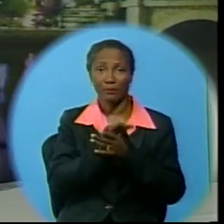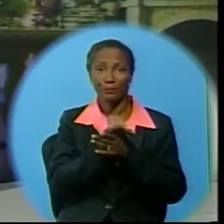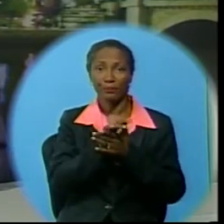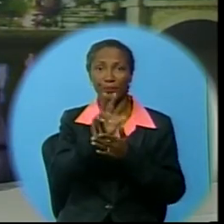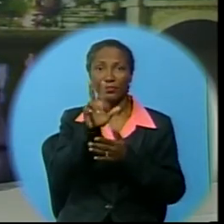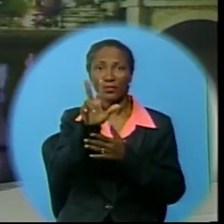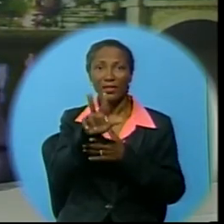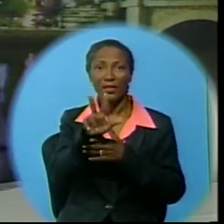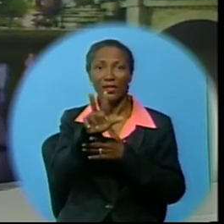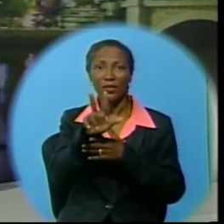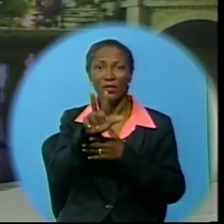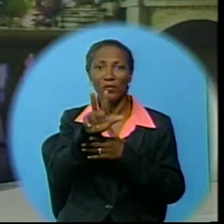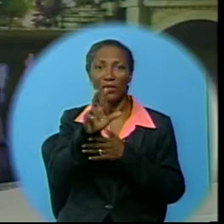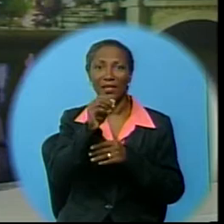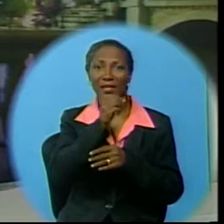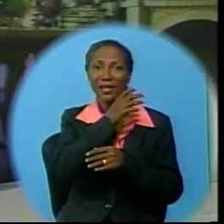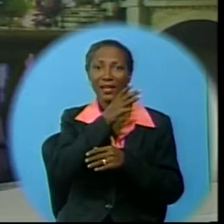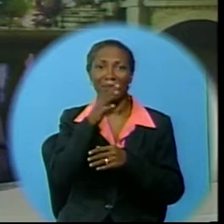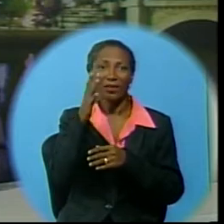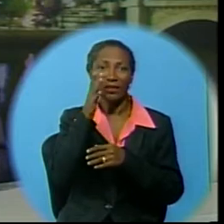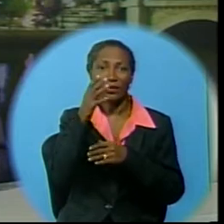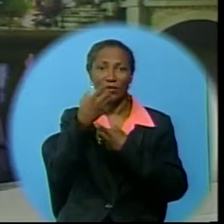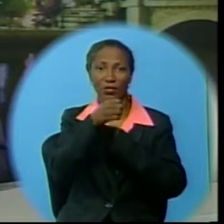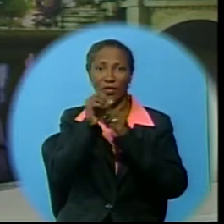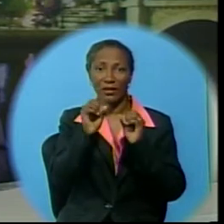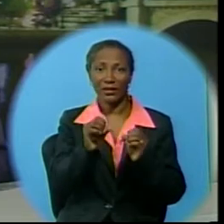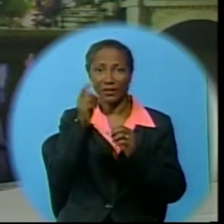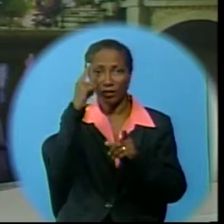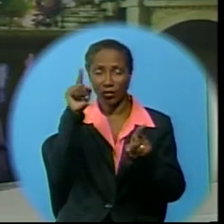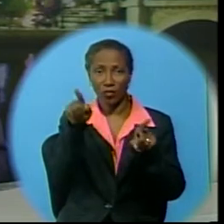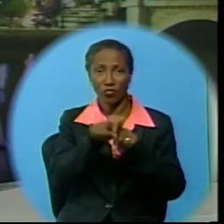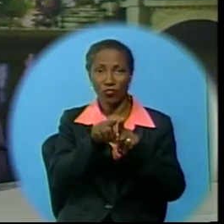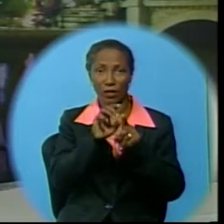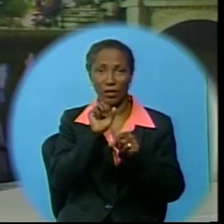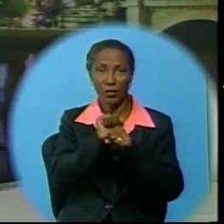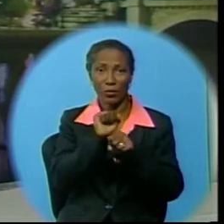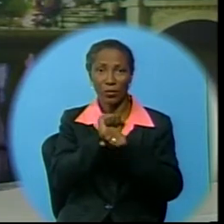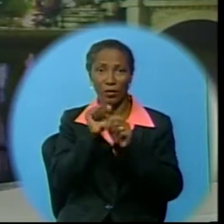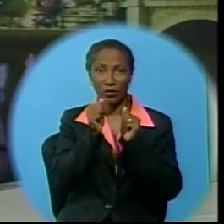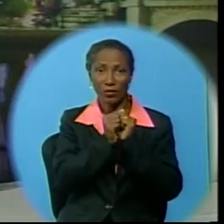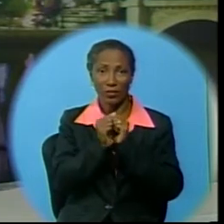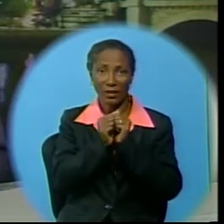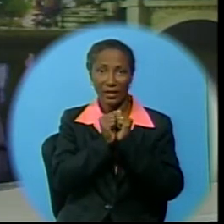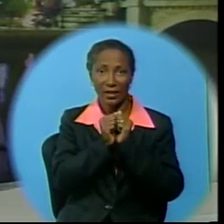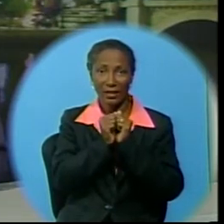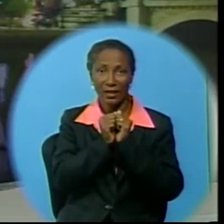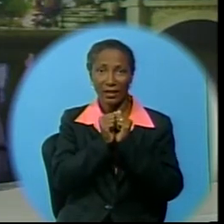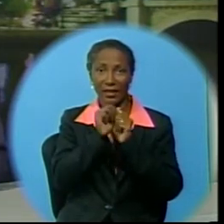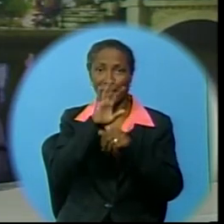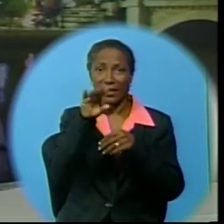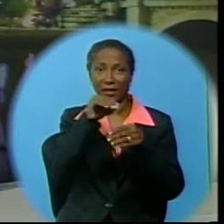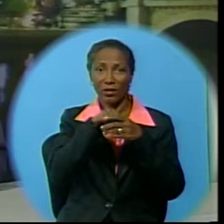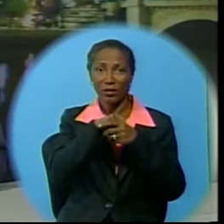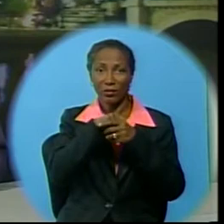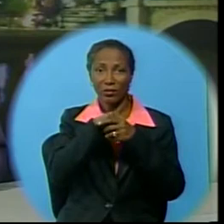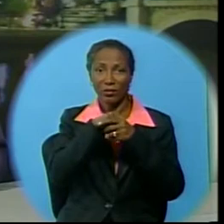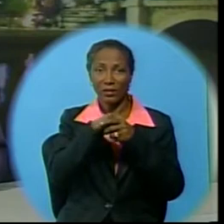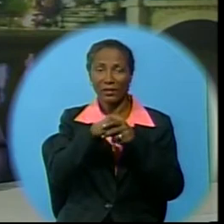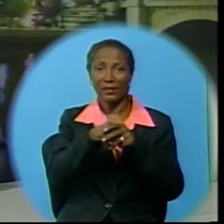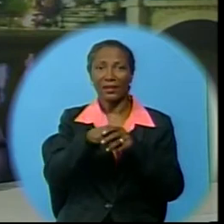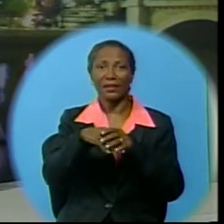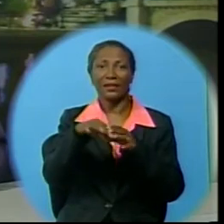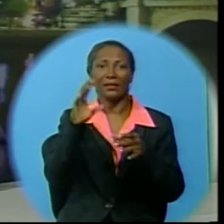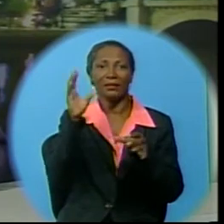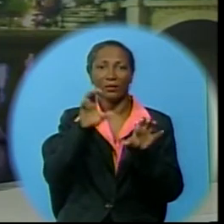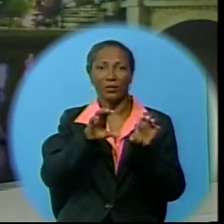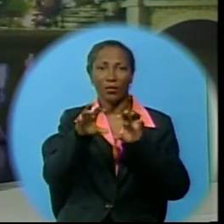3 regional agricultural organizations have agreed to work together in a number of areas, including conducting research to help boost the quality